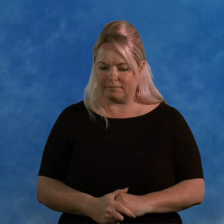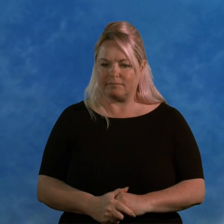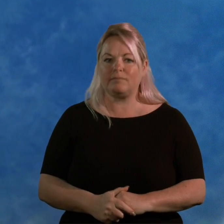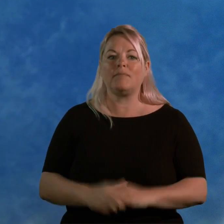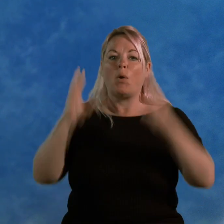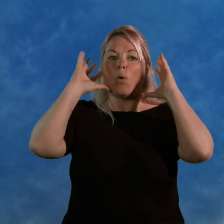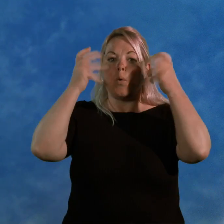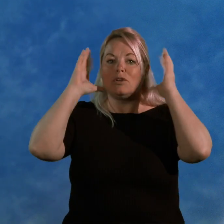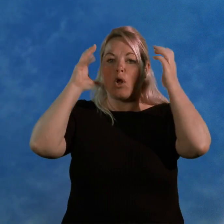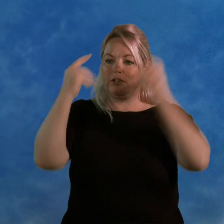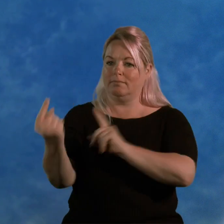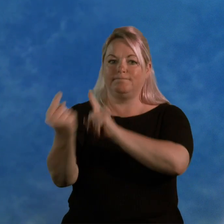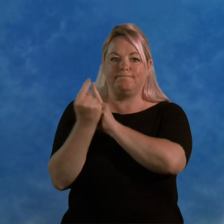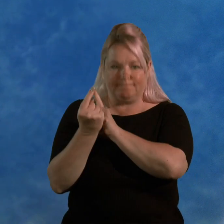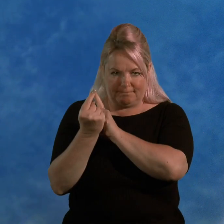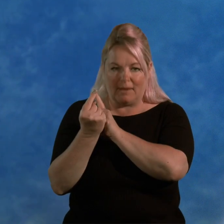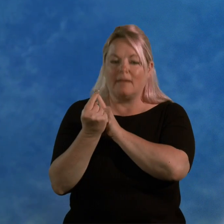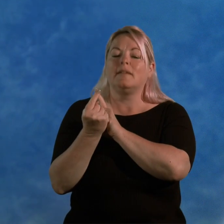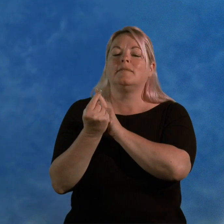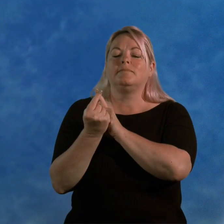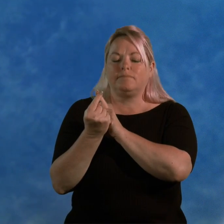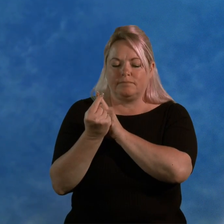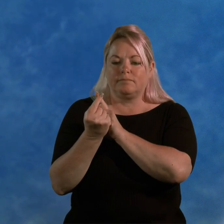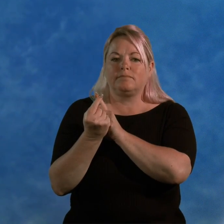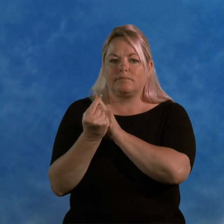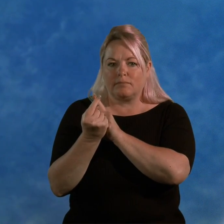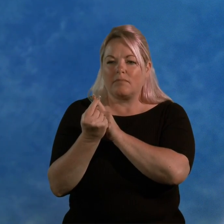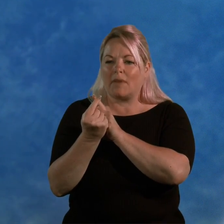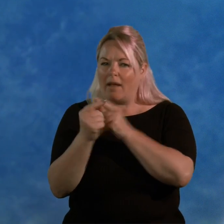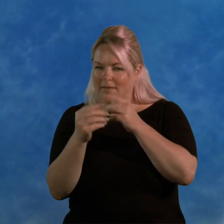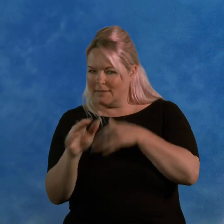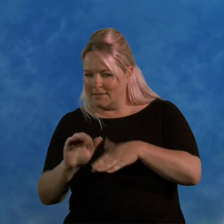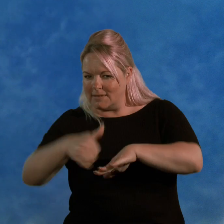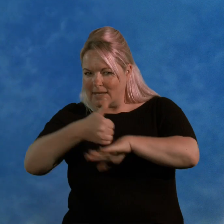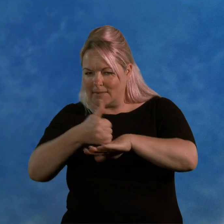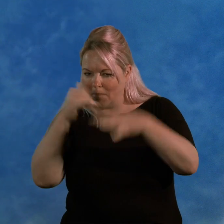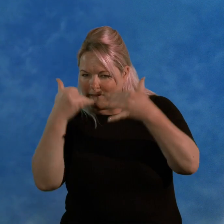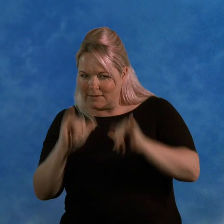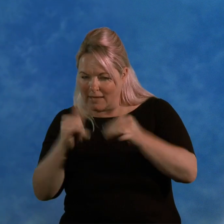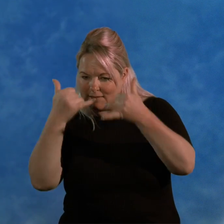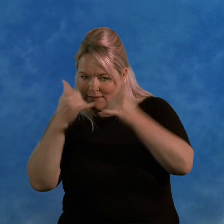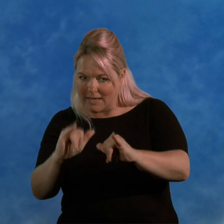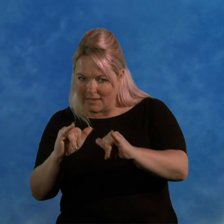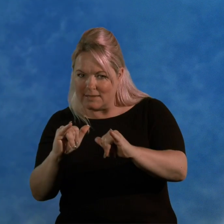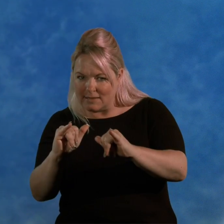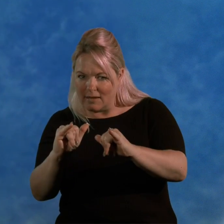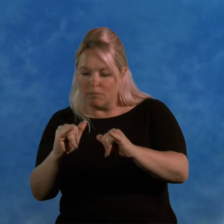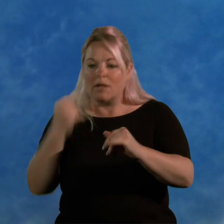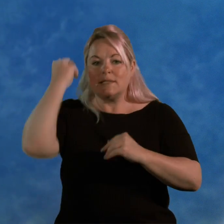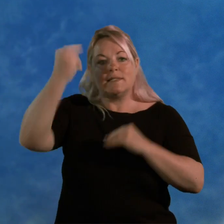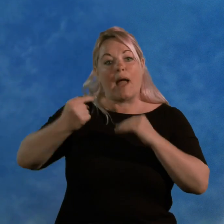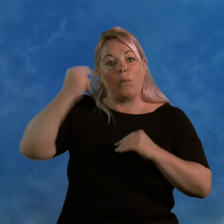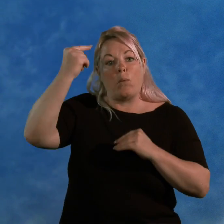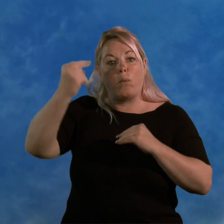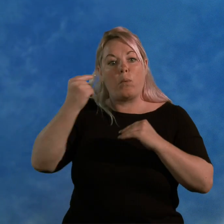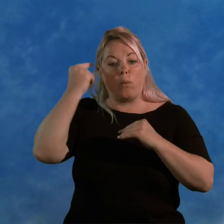met the audiologist, and after a few initial set-up tests, really just to get a sound level that